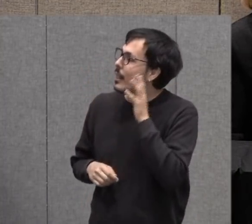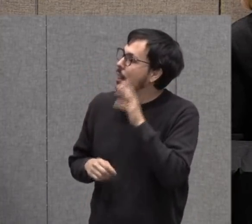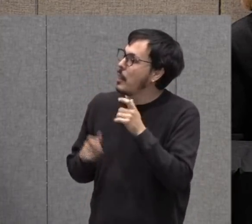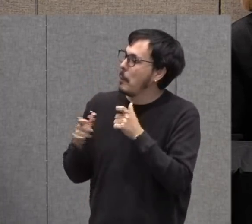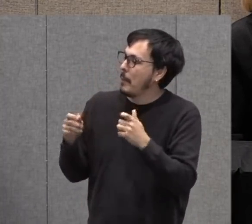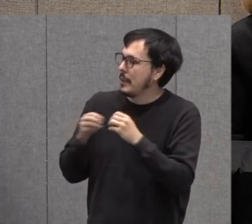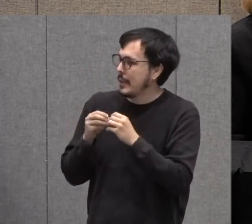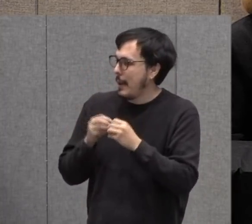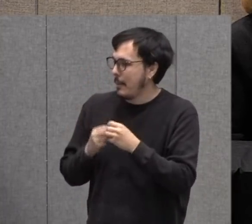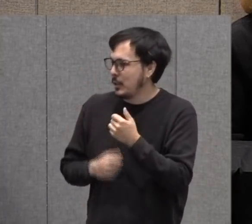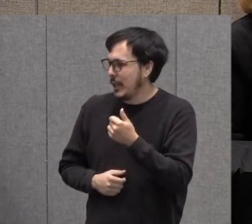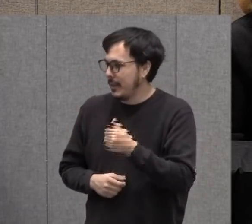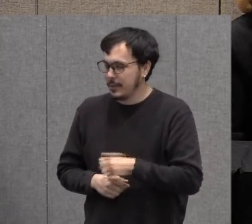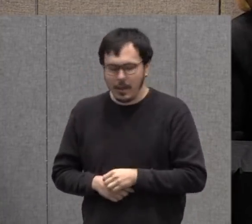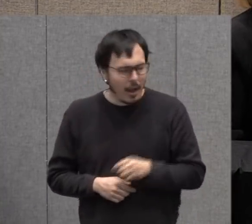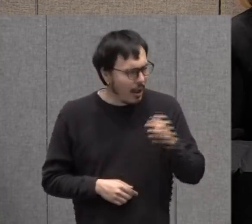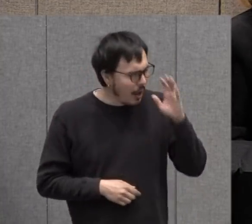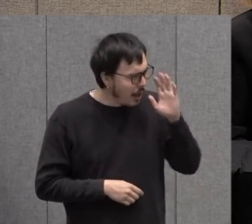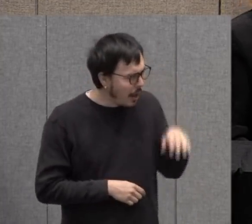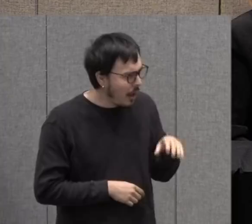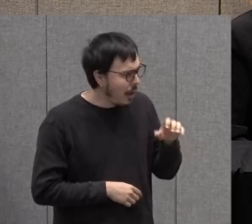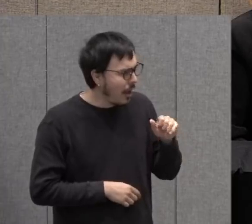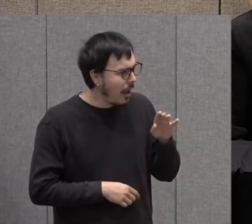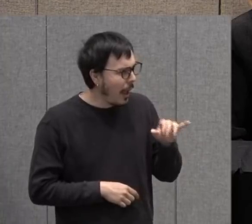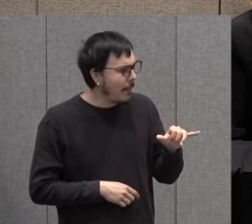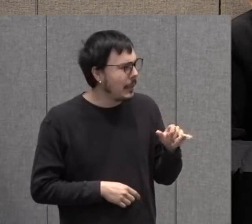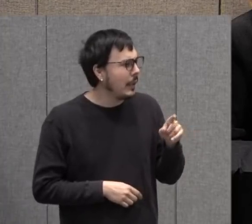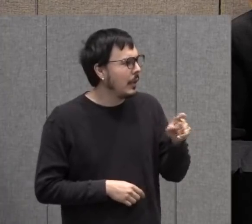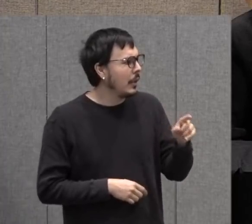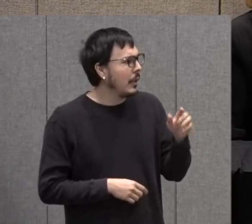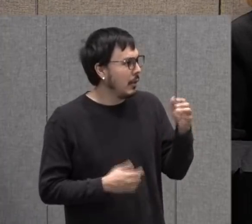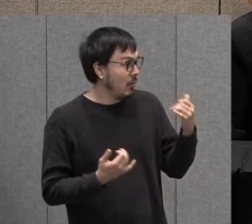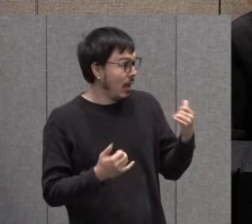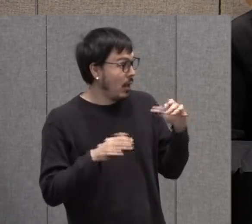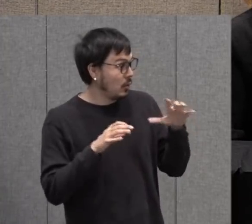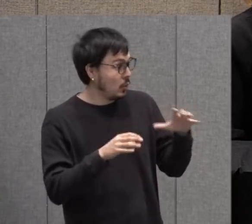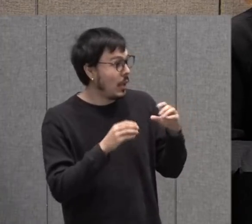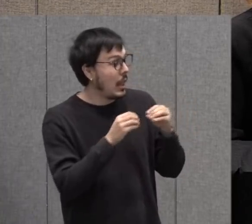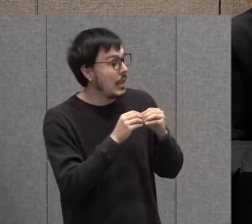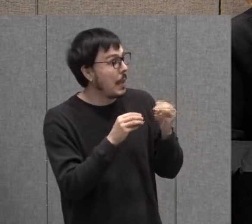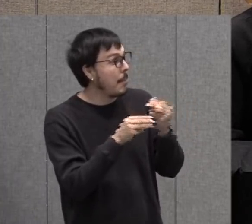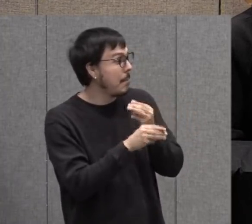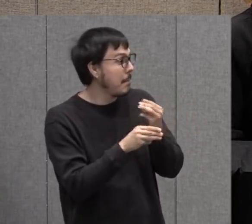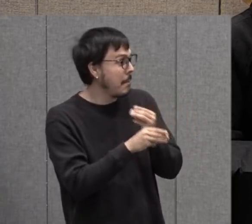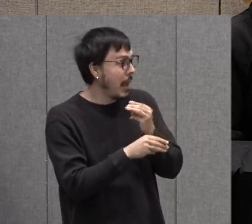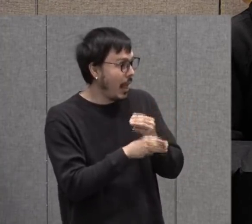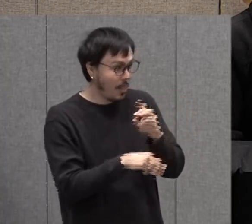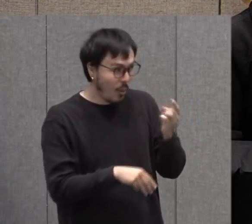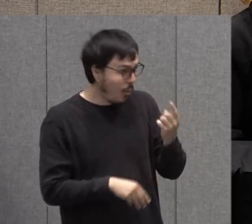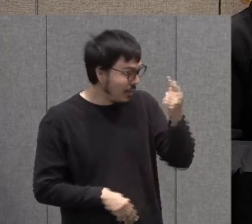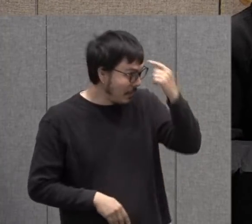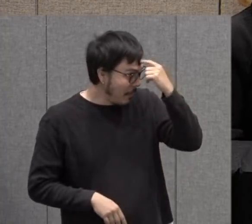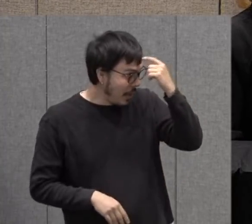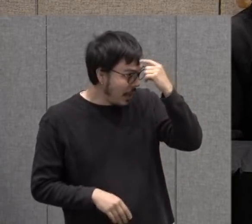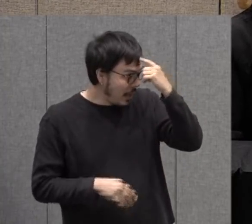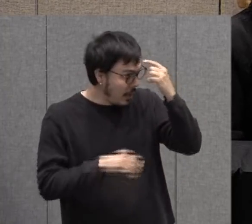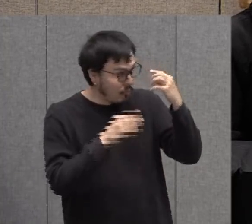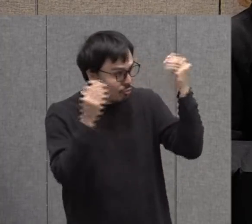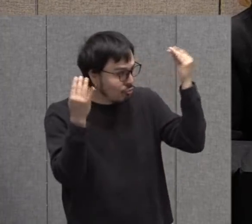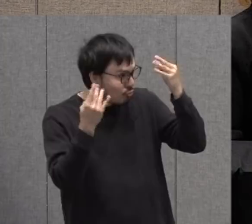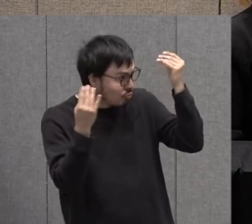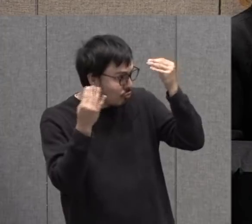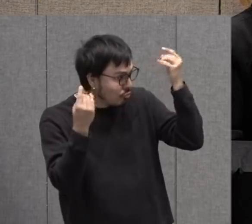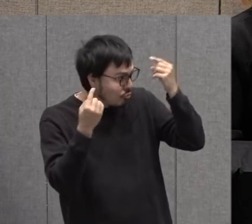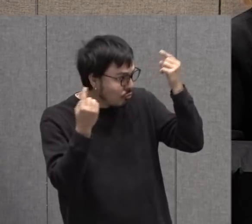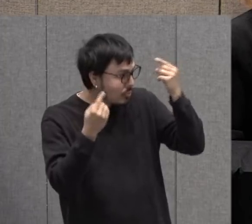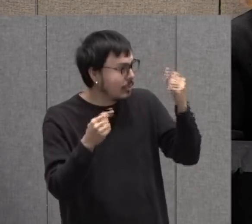10. our big number 10. You know what, Miss Abby? Right now, we're doing number math just in our brains. You could also